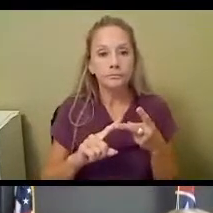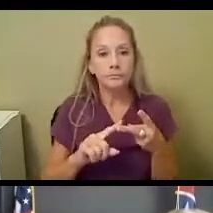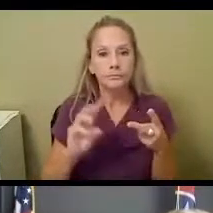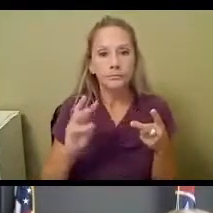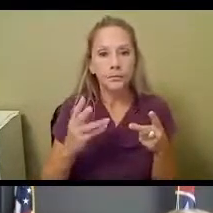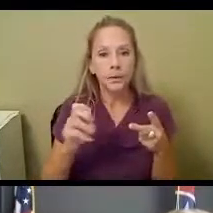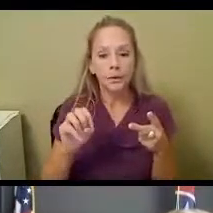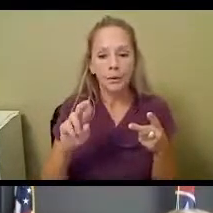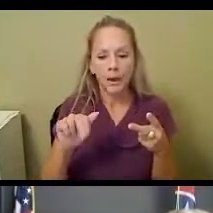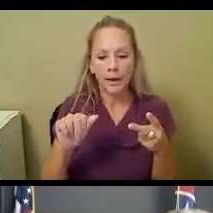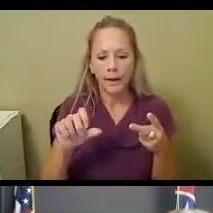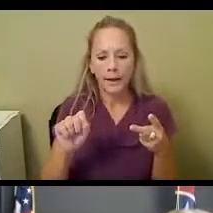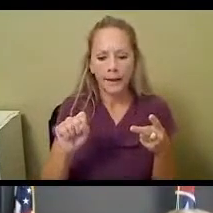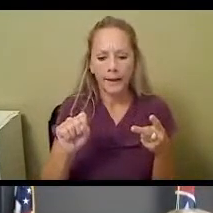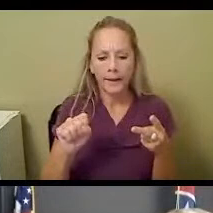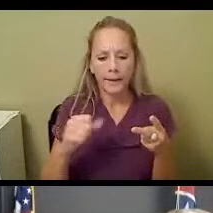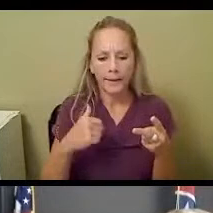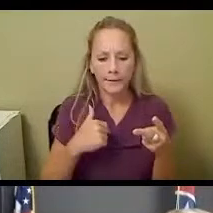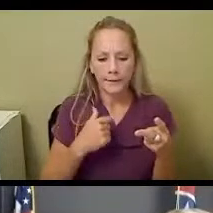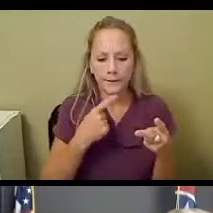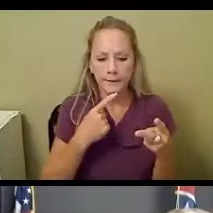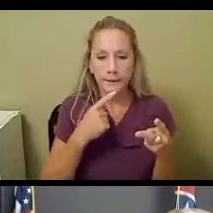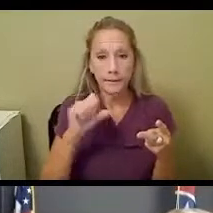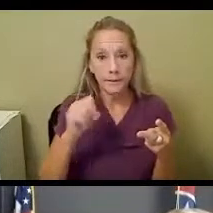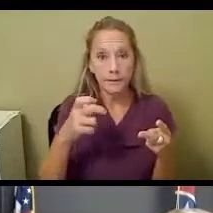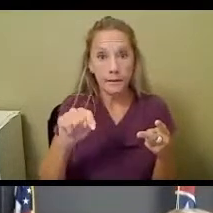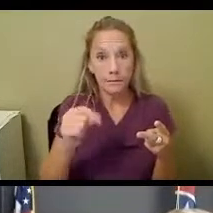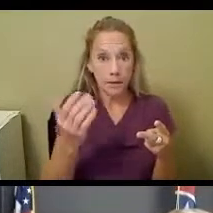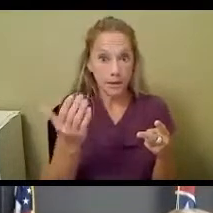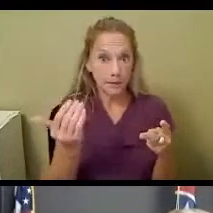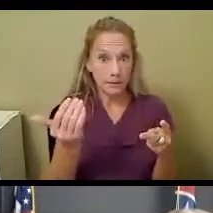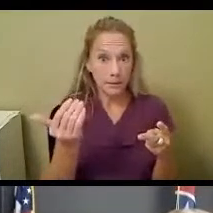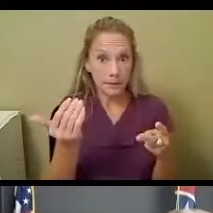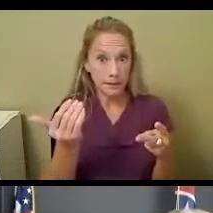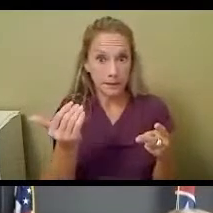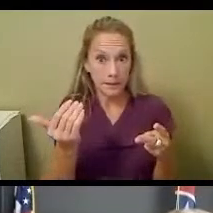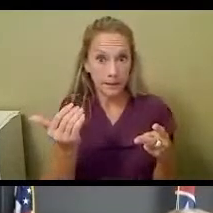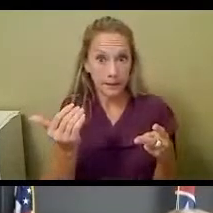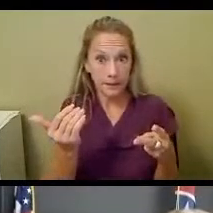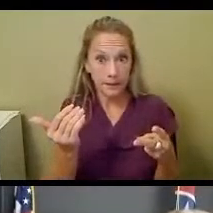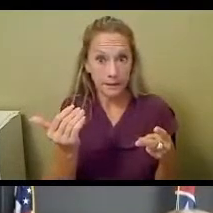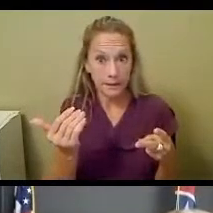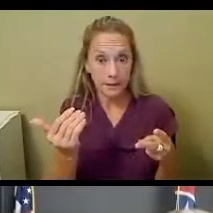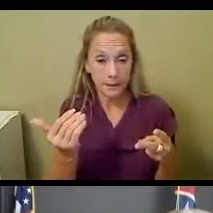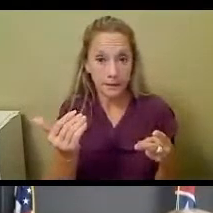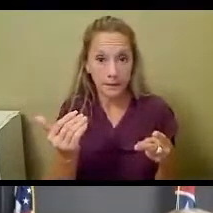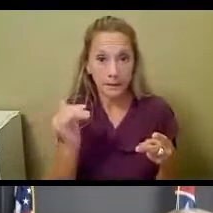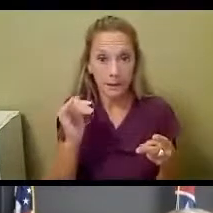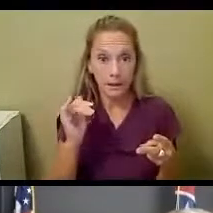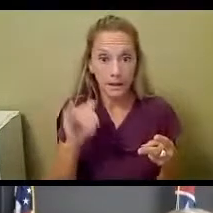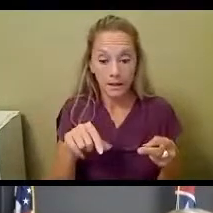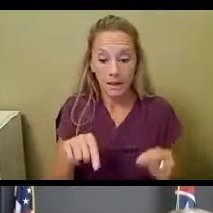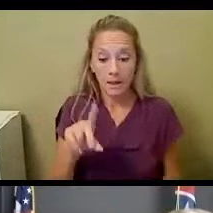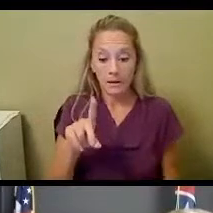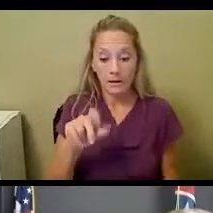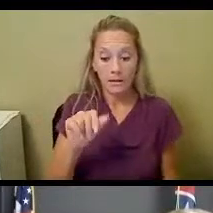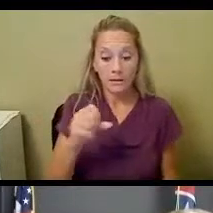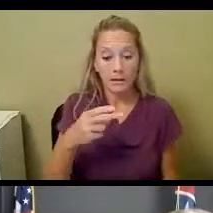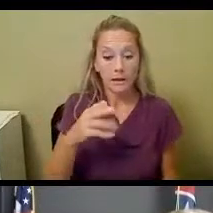actually, as of, I would say, September 15th, because this dashboard is updated